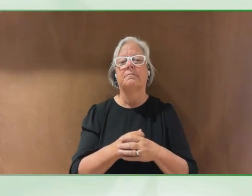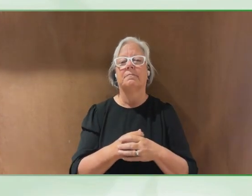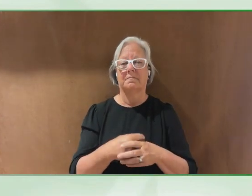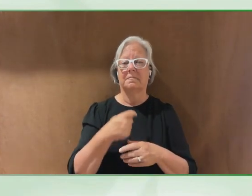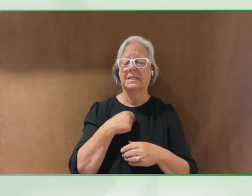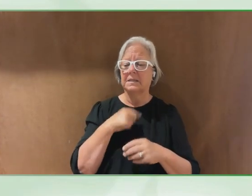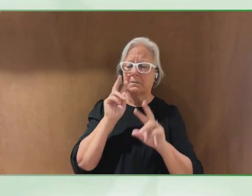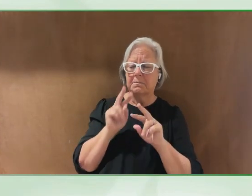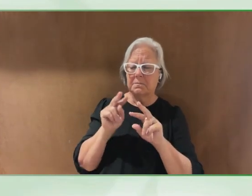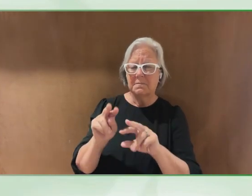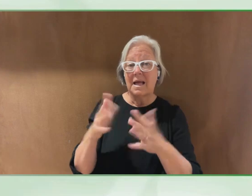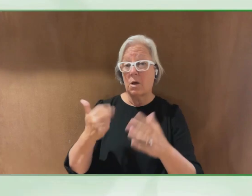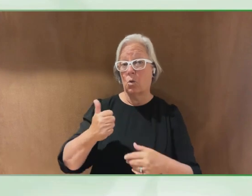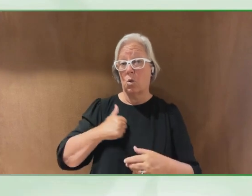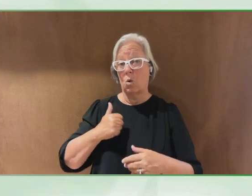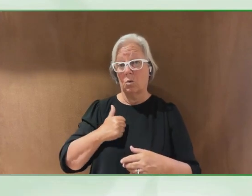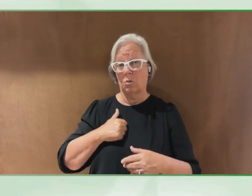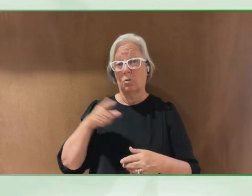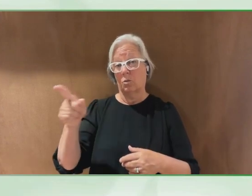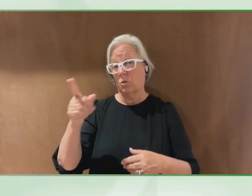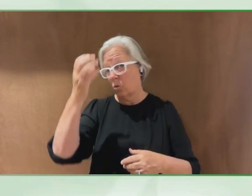government has their own